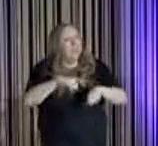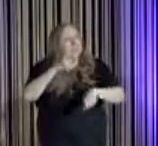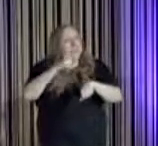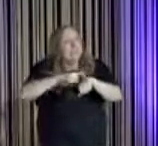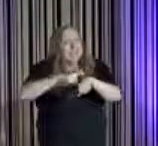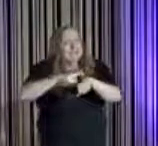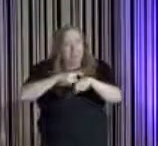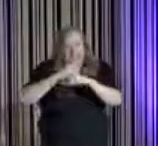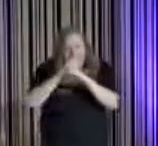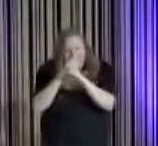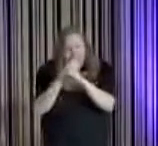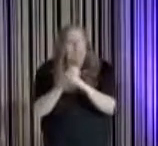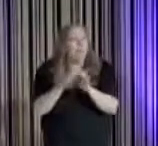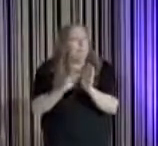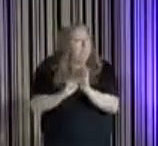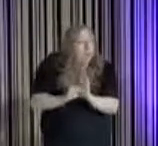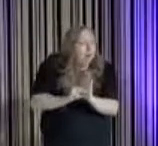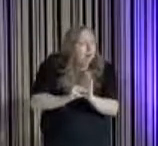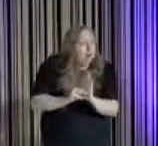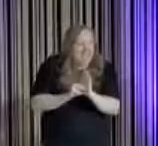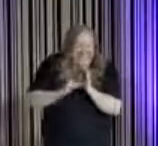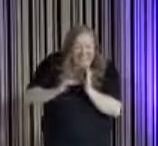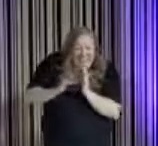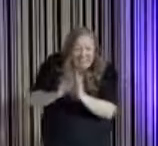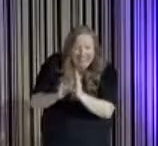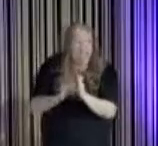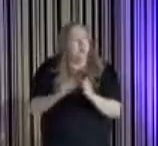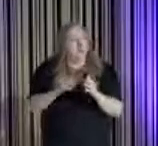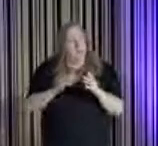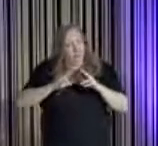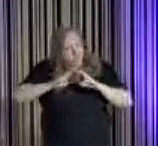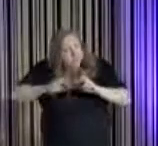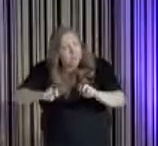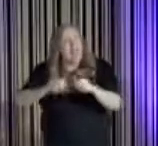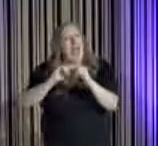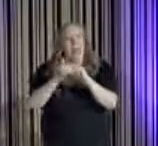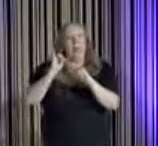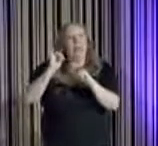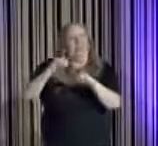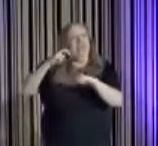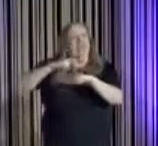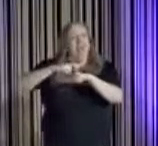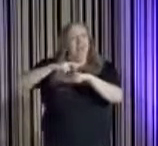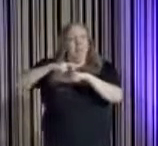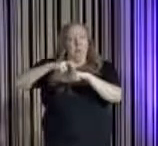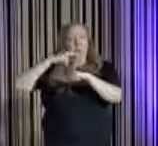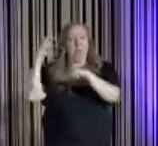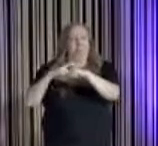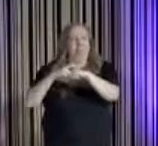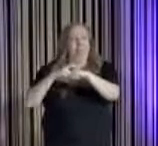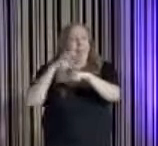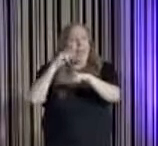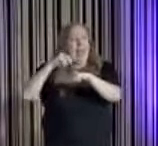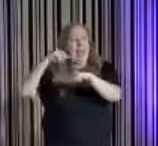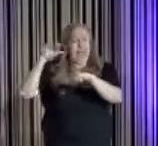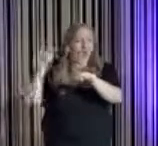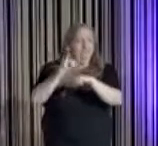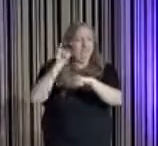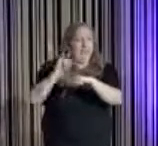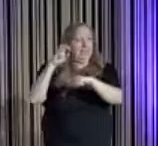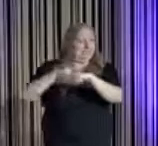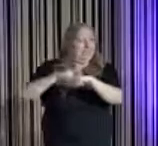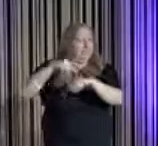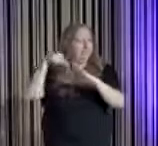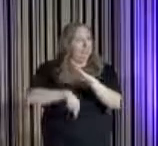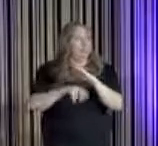heavy modeling, all kinds of stuff to study how this virus infects its hosts under different conditions. So just getting